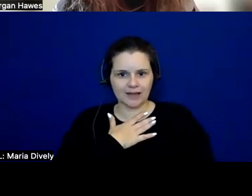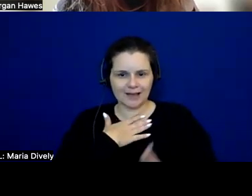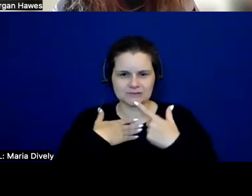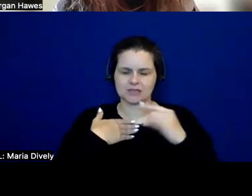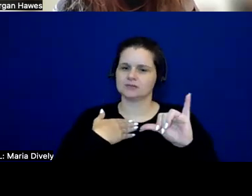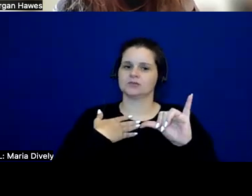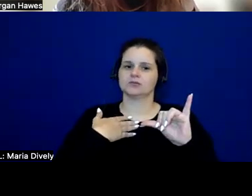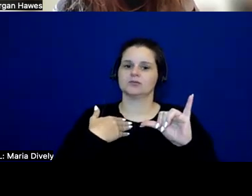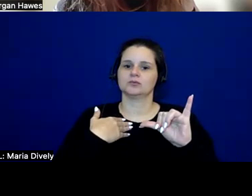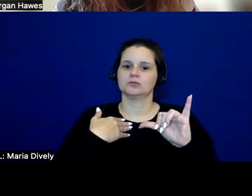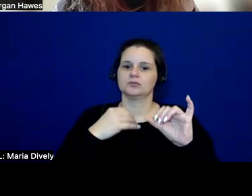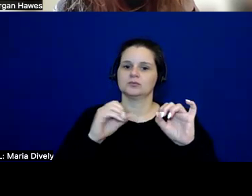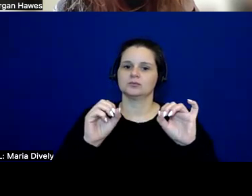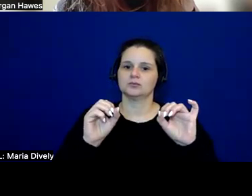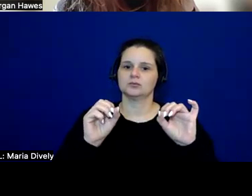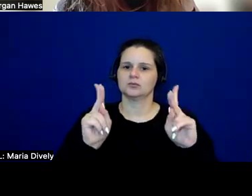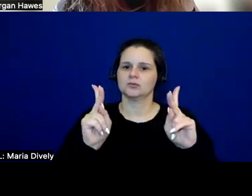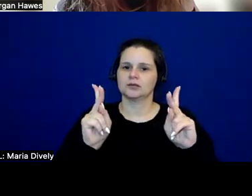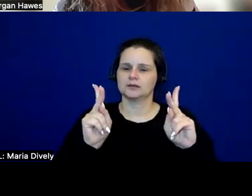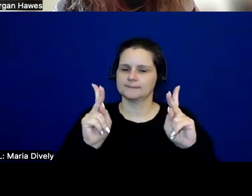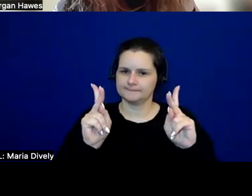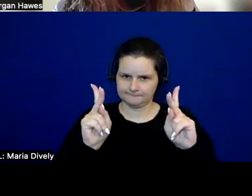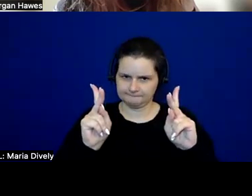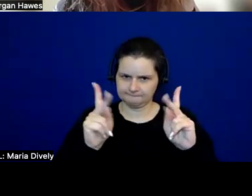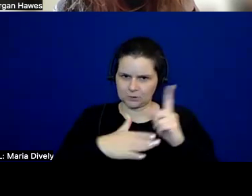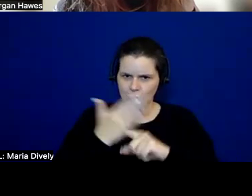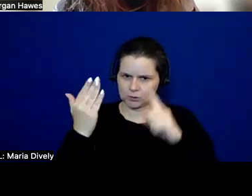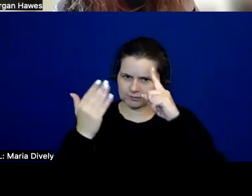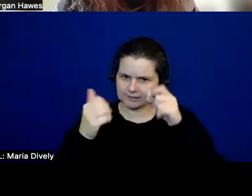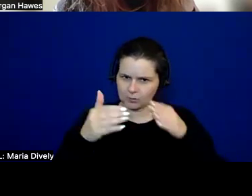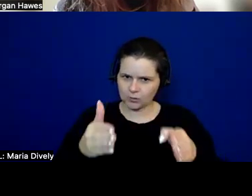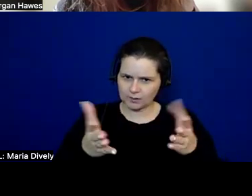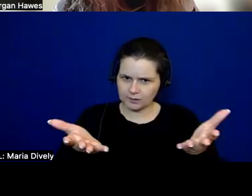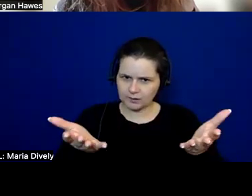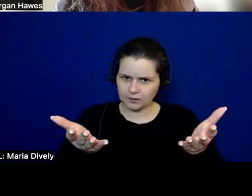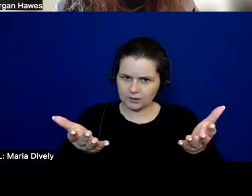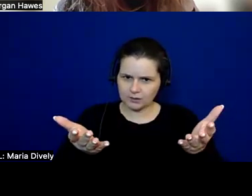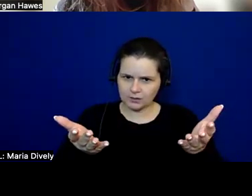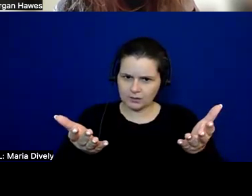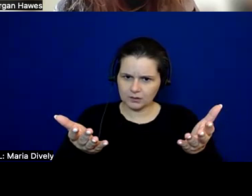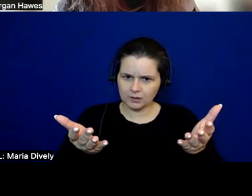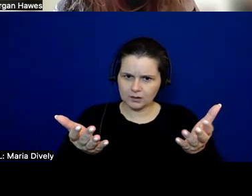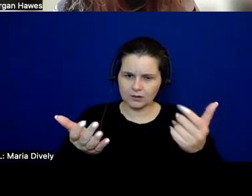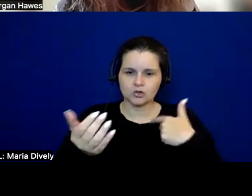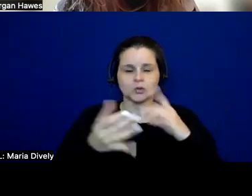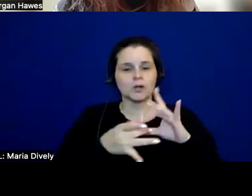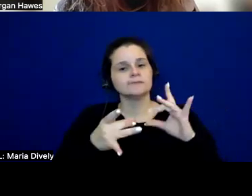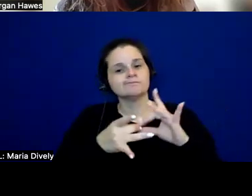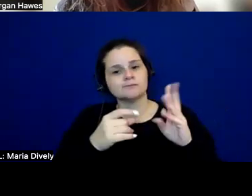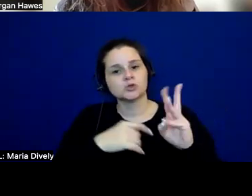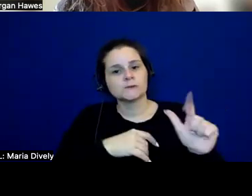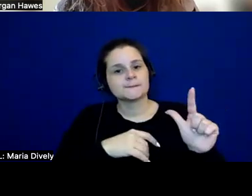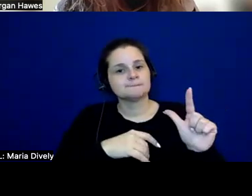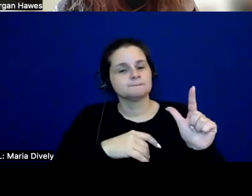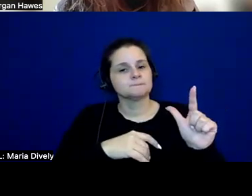like, okay, um, why do you think that way? And so she was like, well,